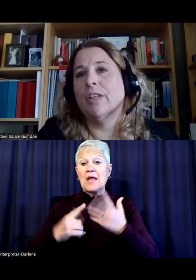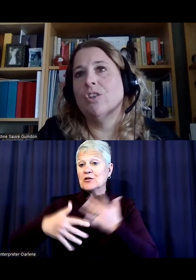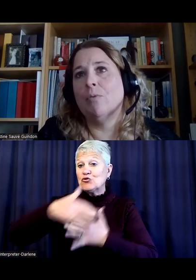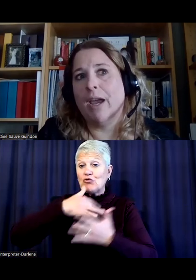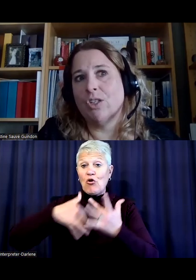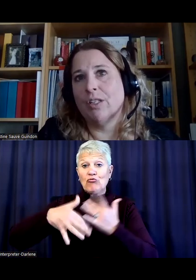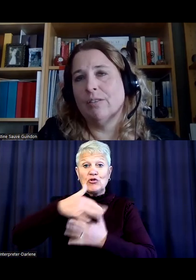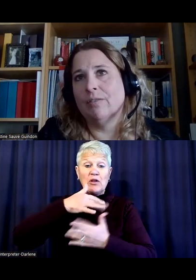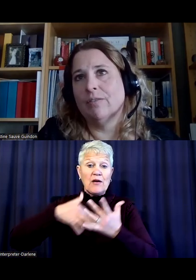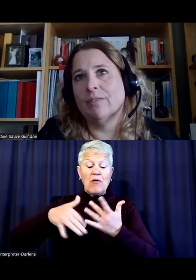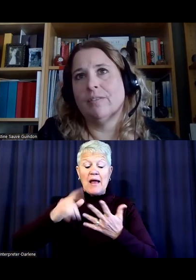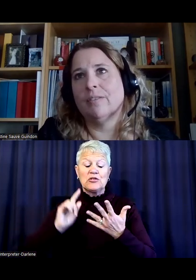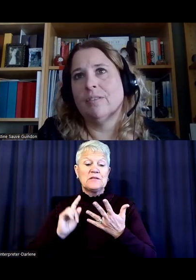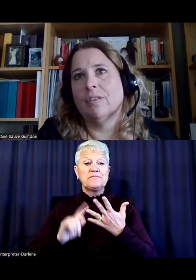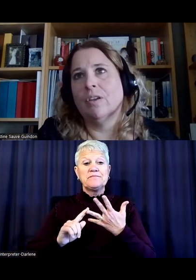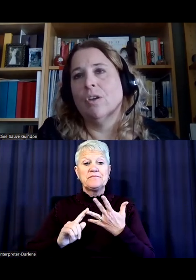social interaction,